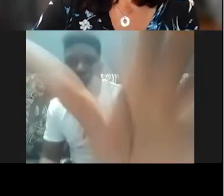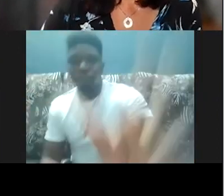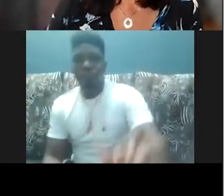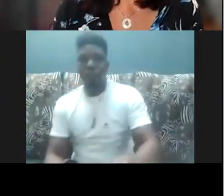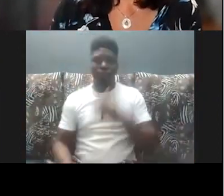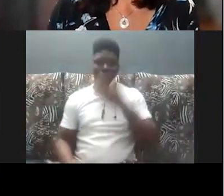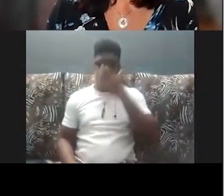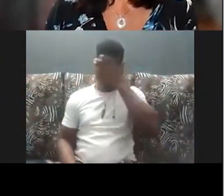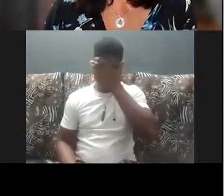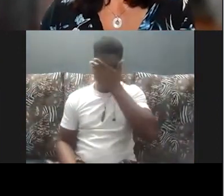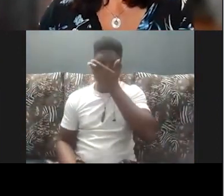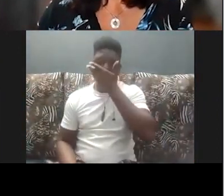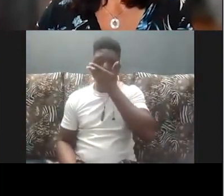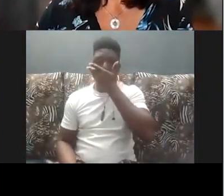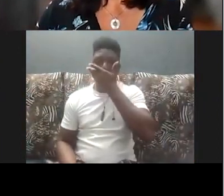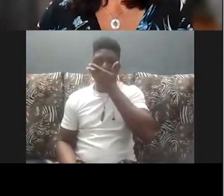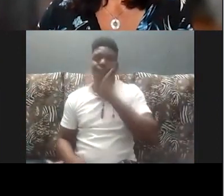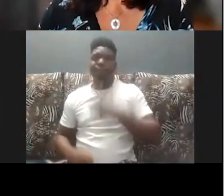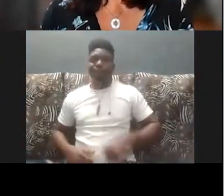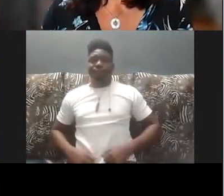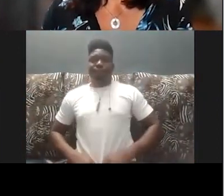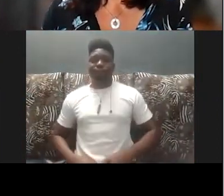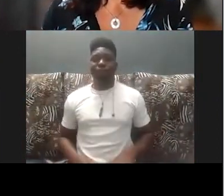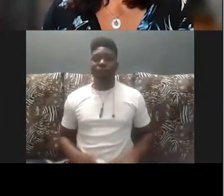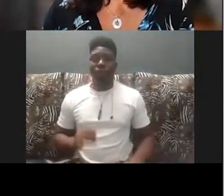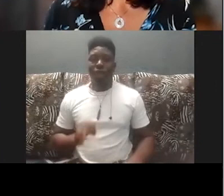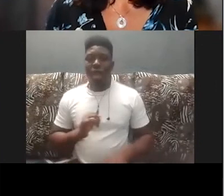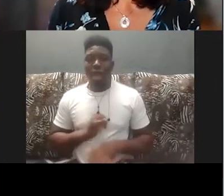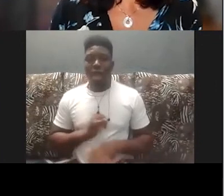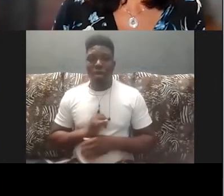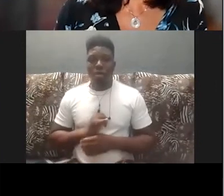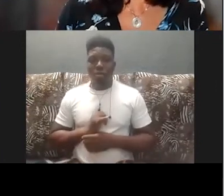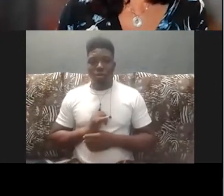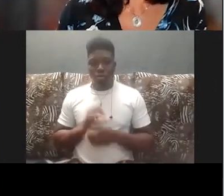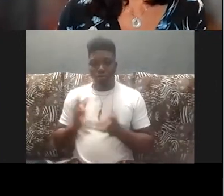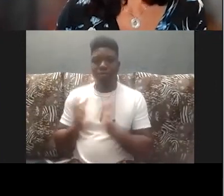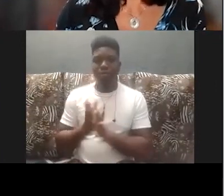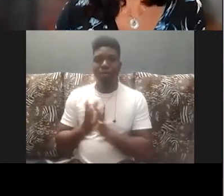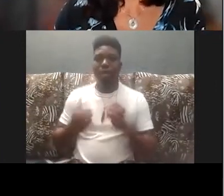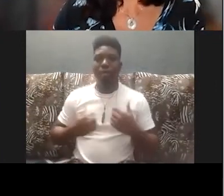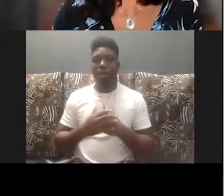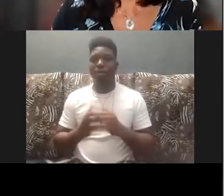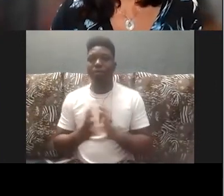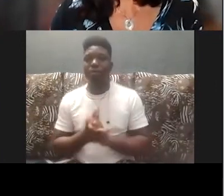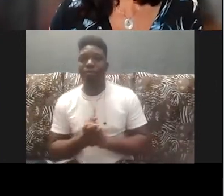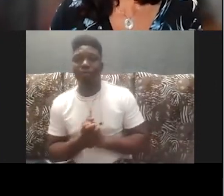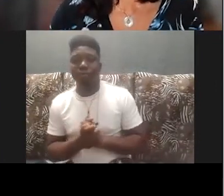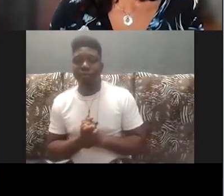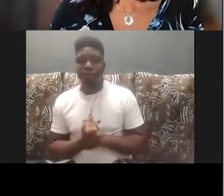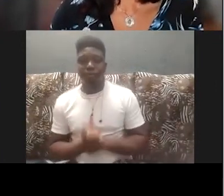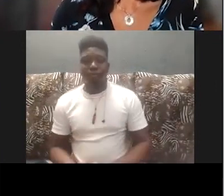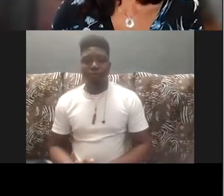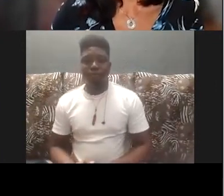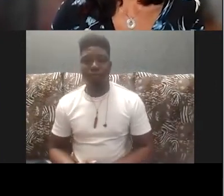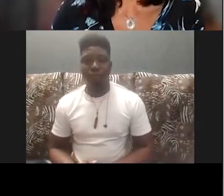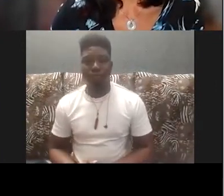of like, don't ask, like, or don't stare. That was the language. He was like, don't stare.